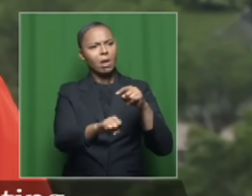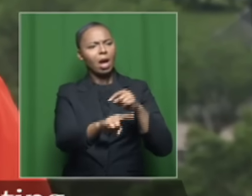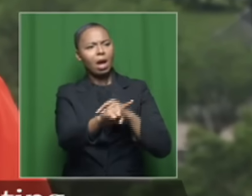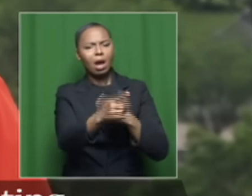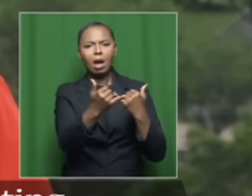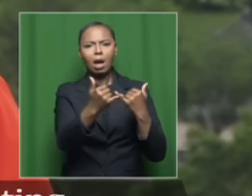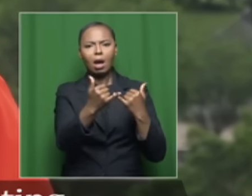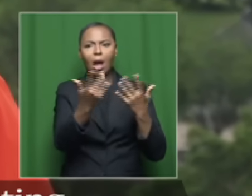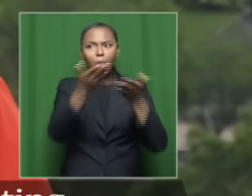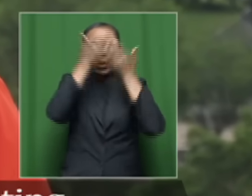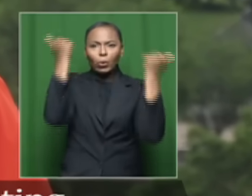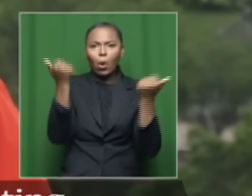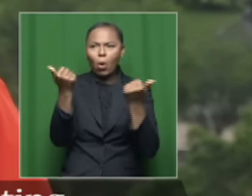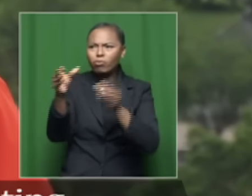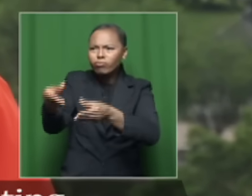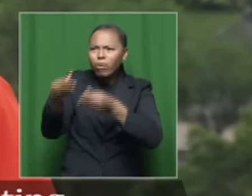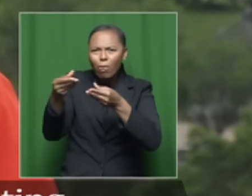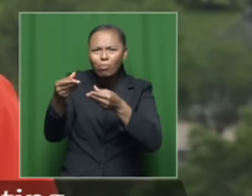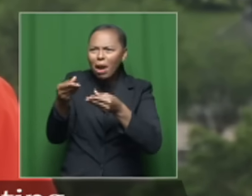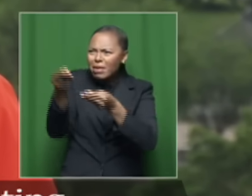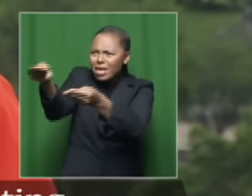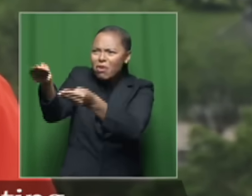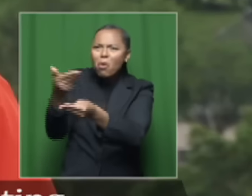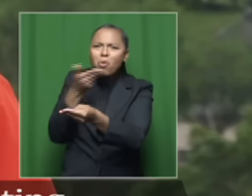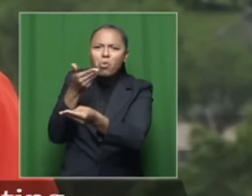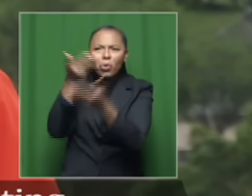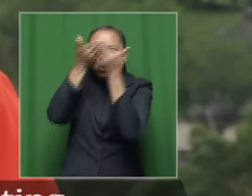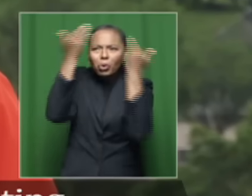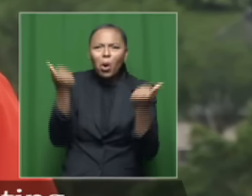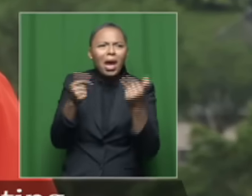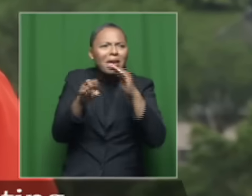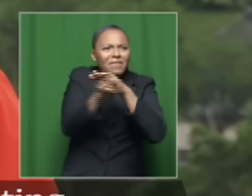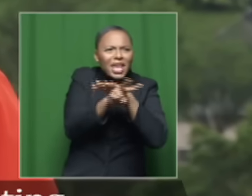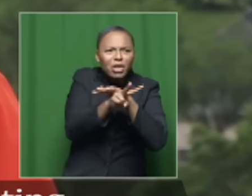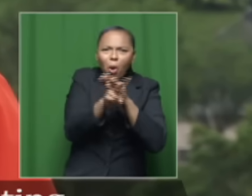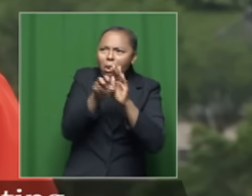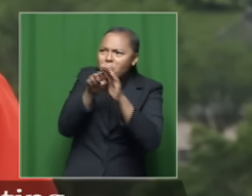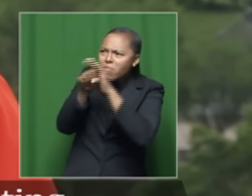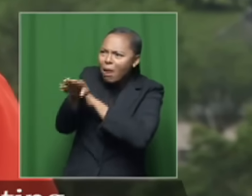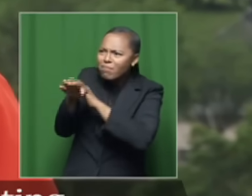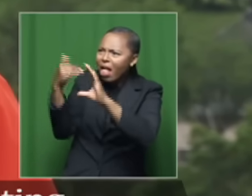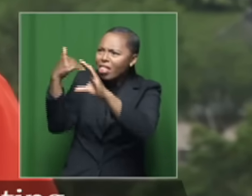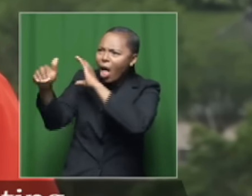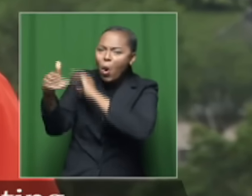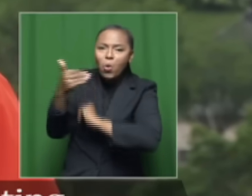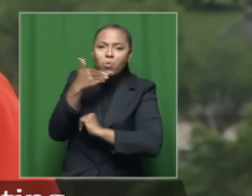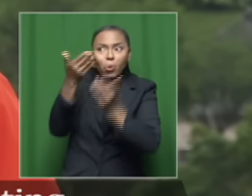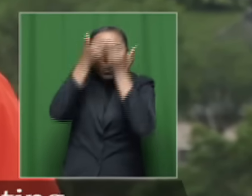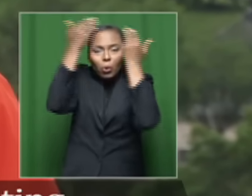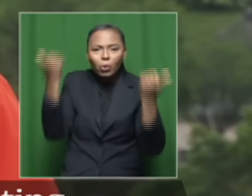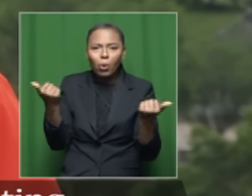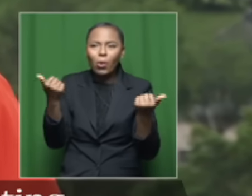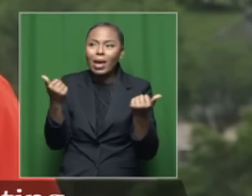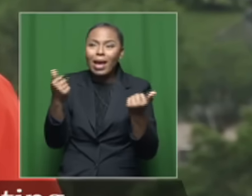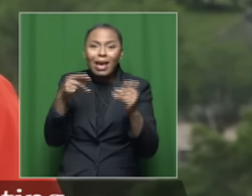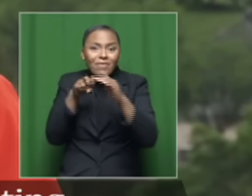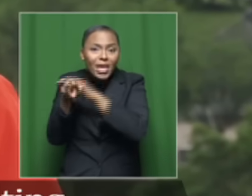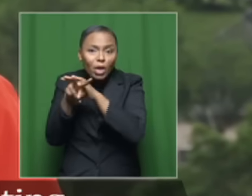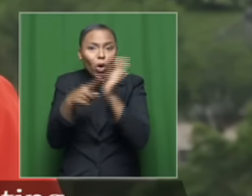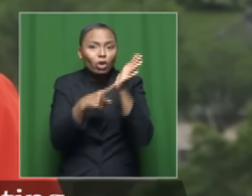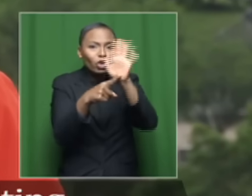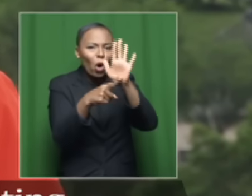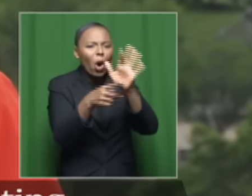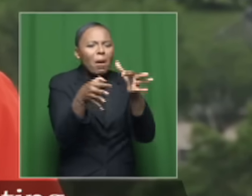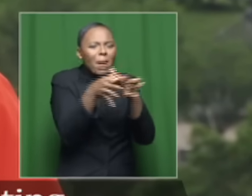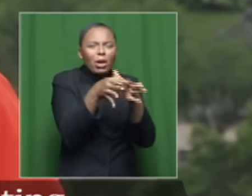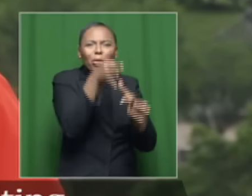We don't know where it's from, who made it, what the source was. Which showed some of the minority